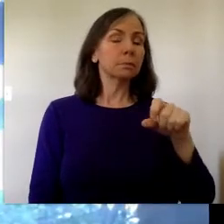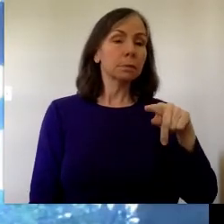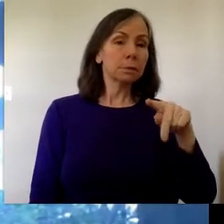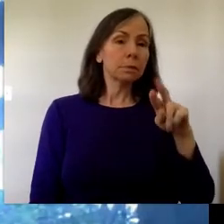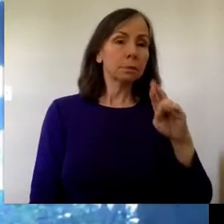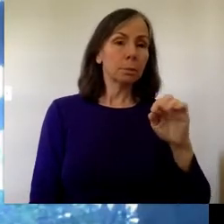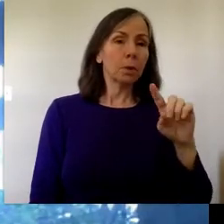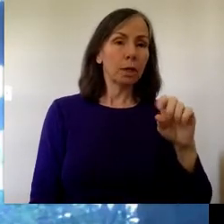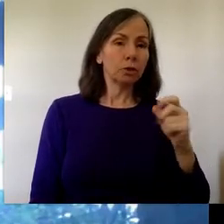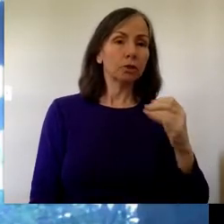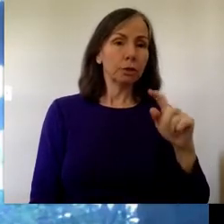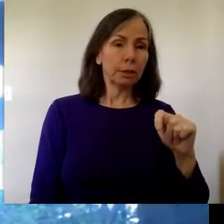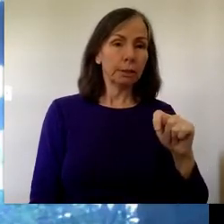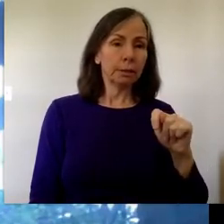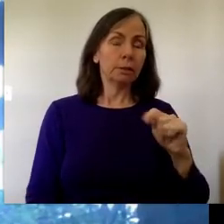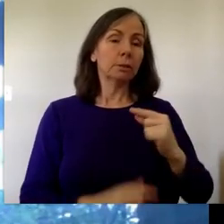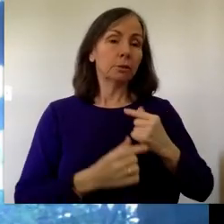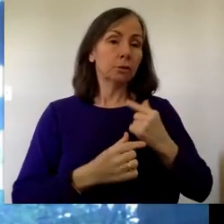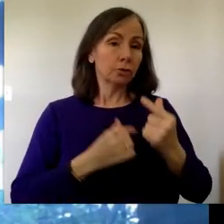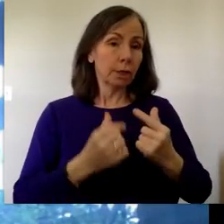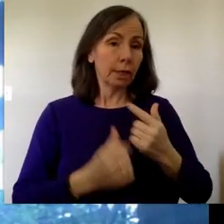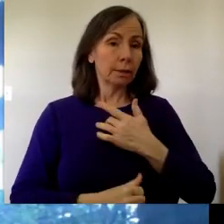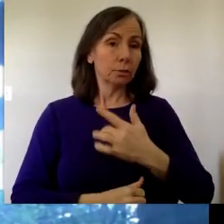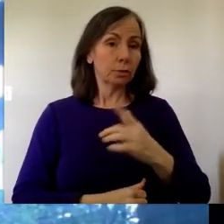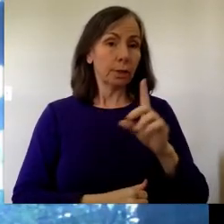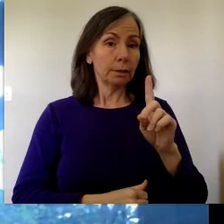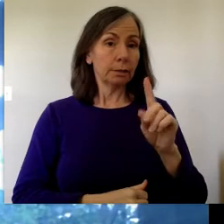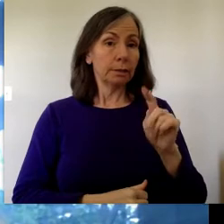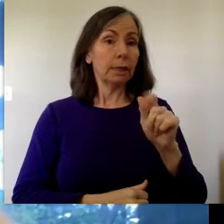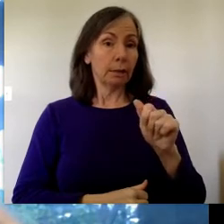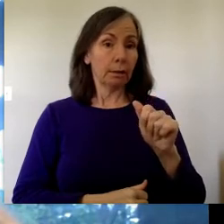going to fill it out. And it looks like